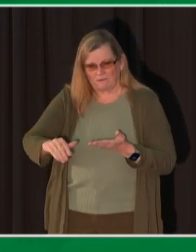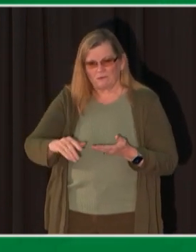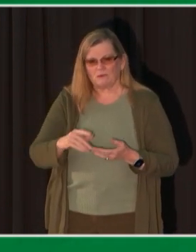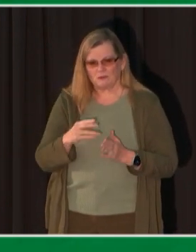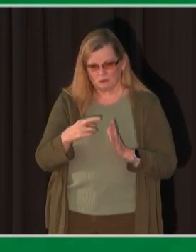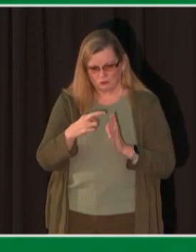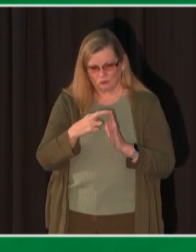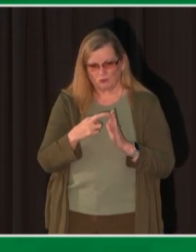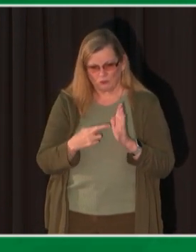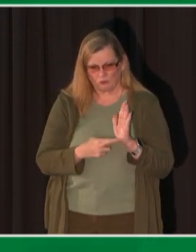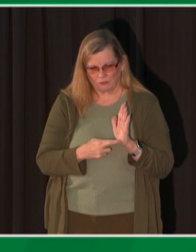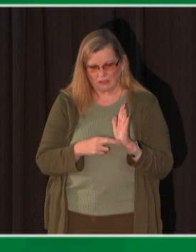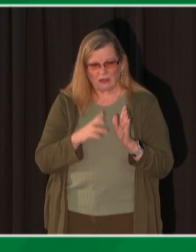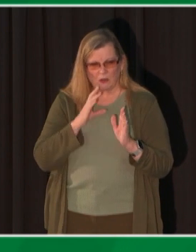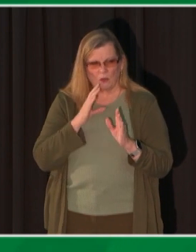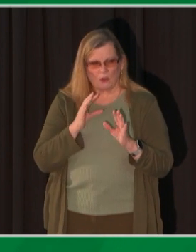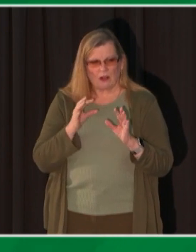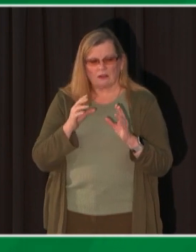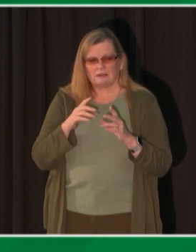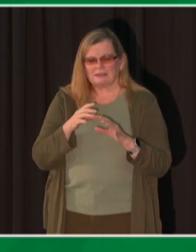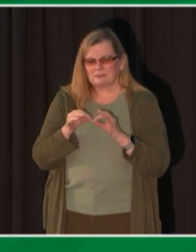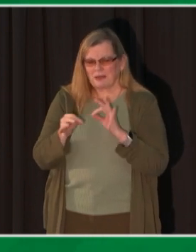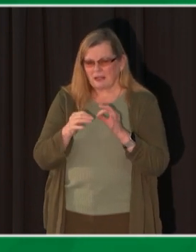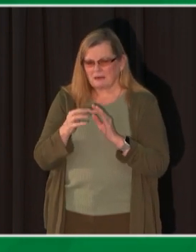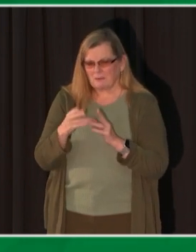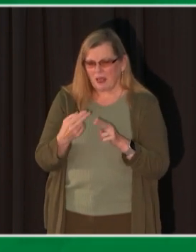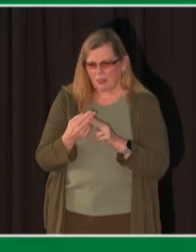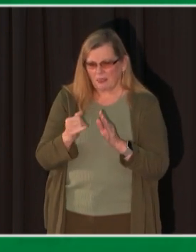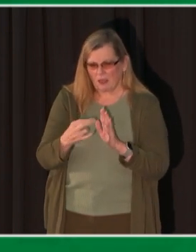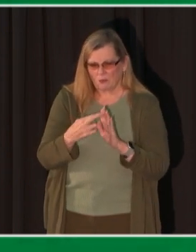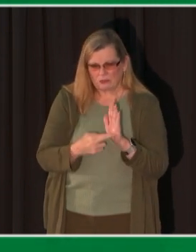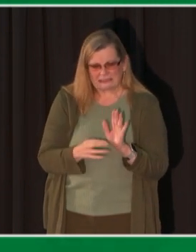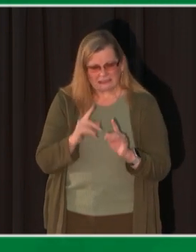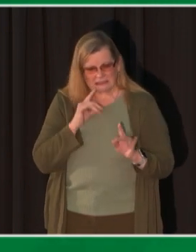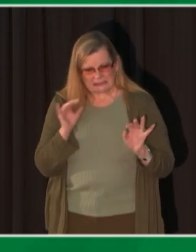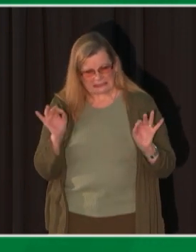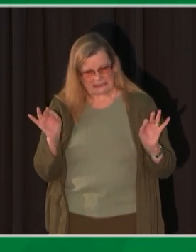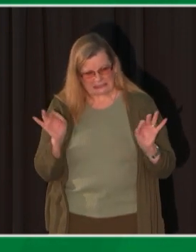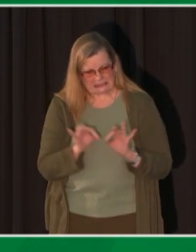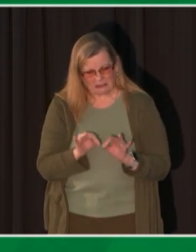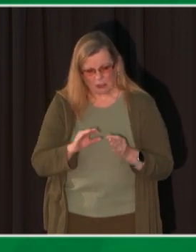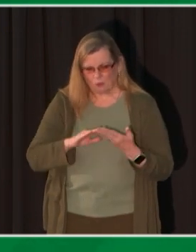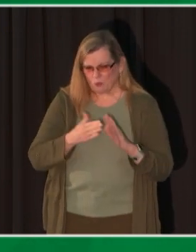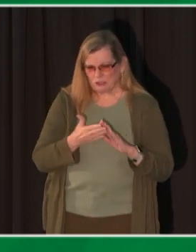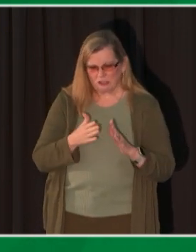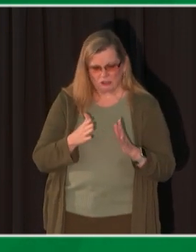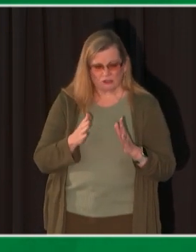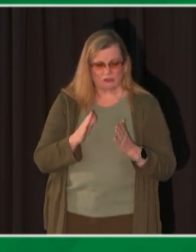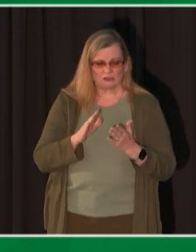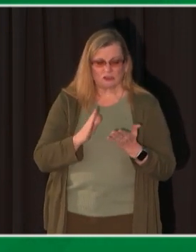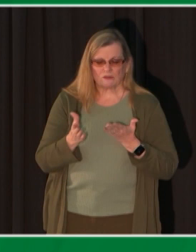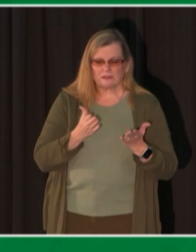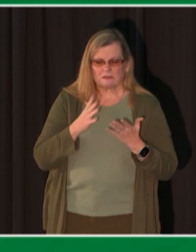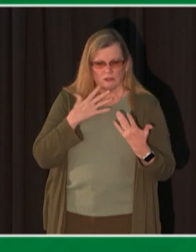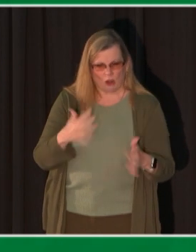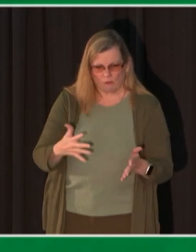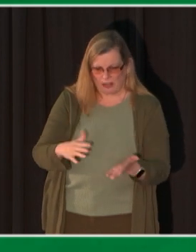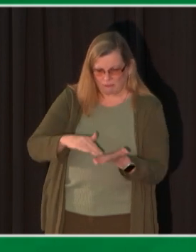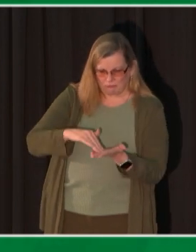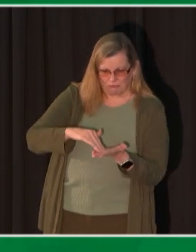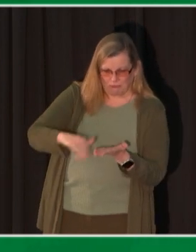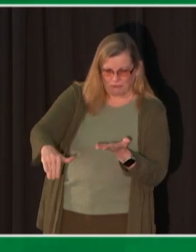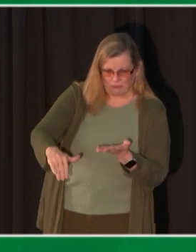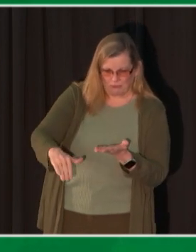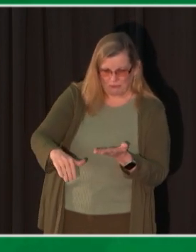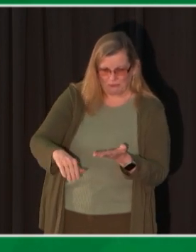important. They've waived the community service requirement and also the Carnegie unit, which is a seat